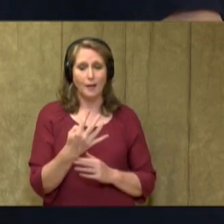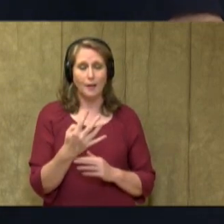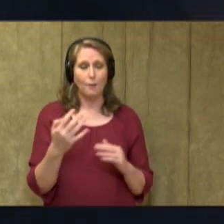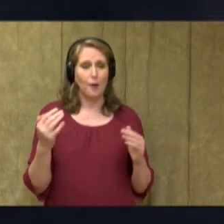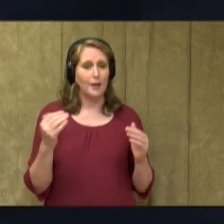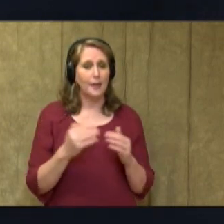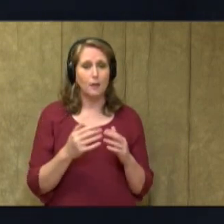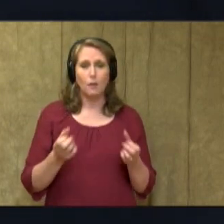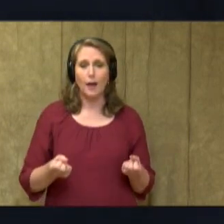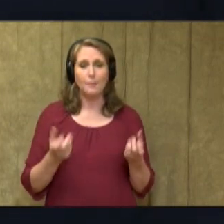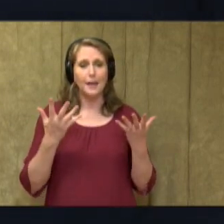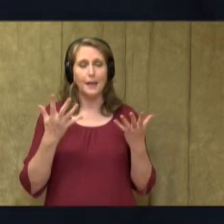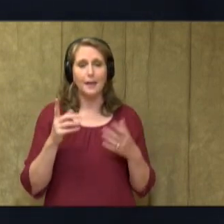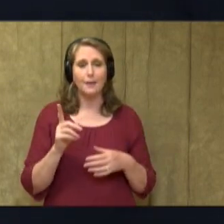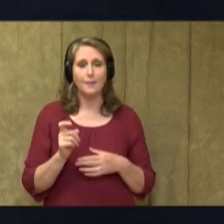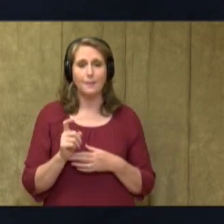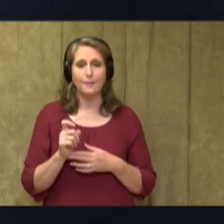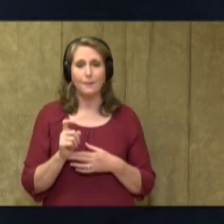the total?